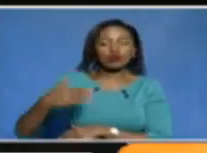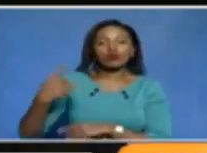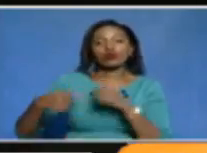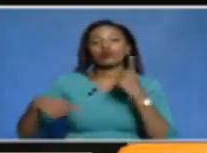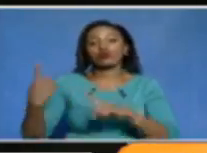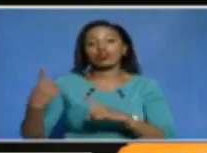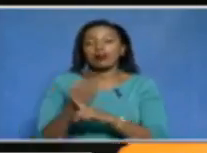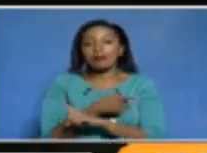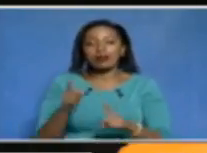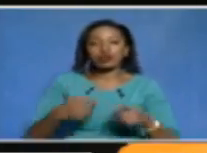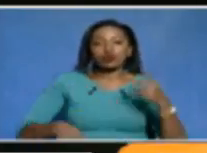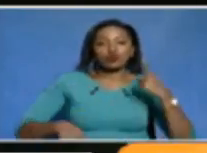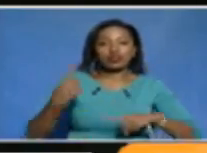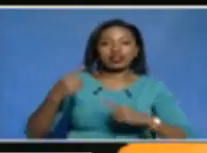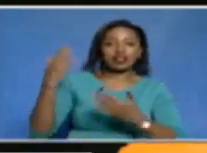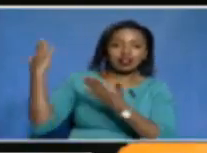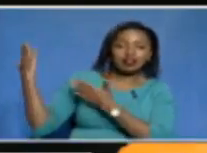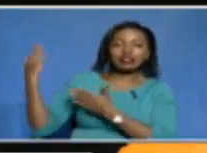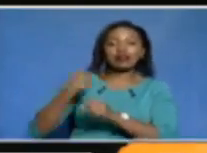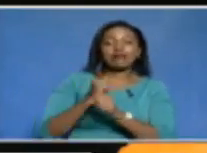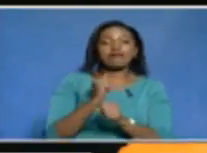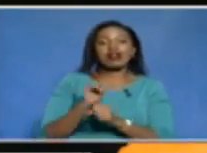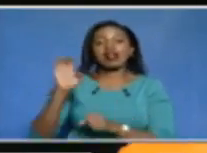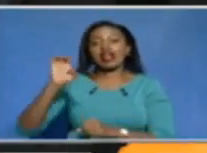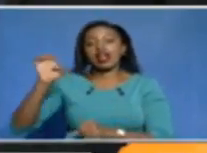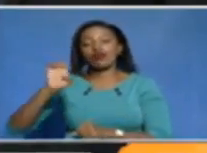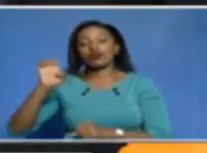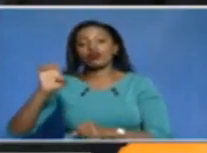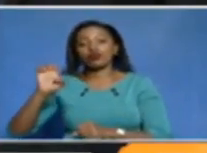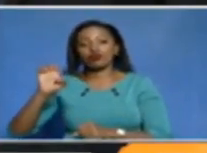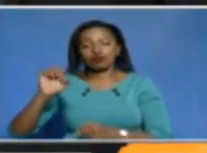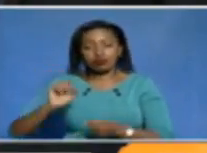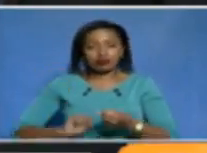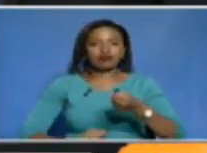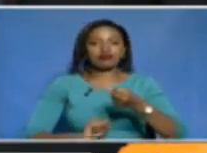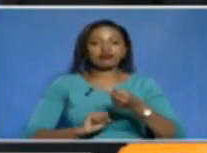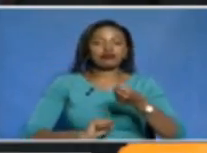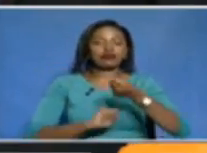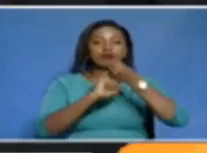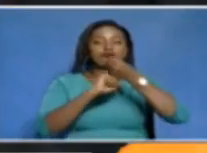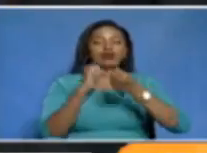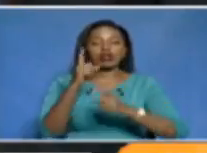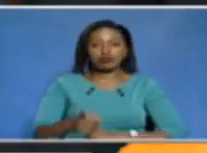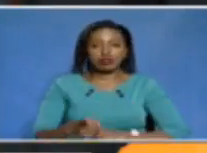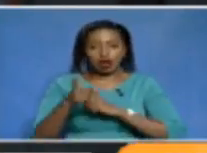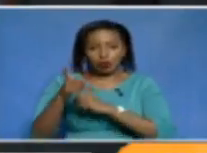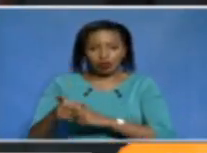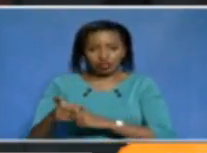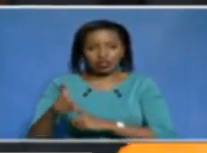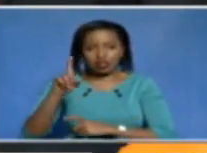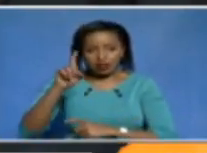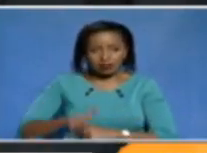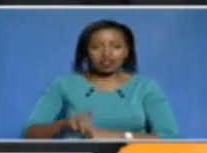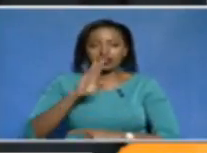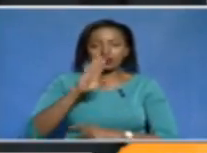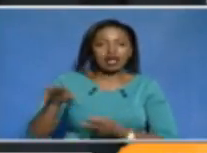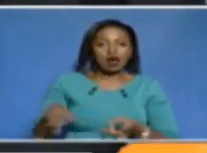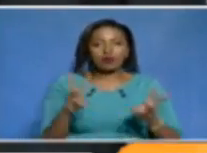definitely made Eliud Kipchoge to stand up and be counted. There has to be a formula to being a champion and staying a